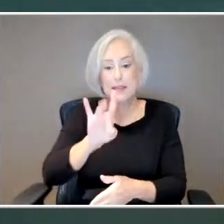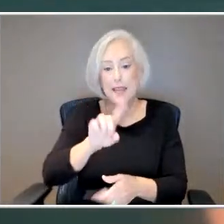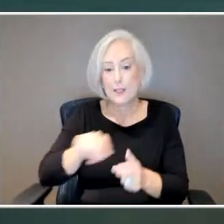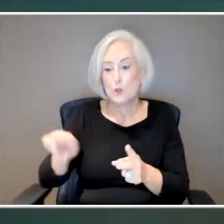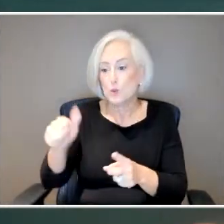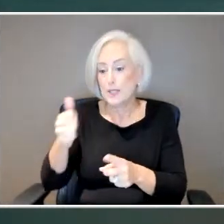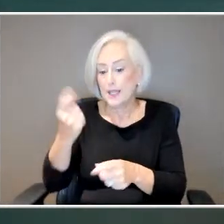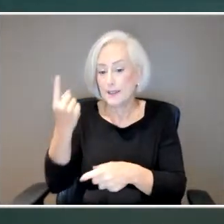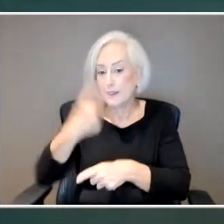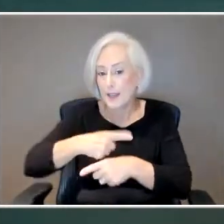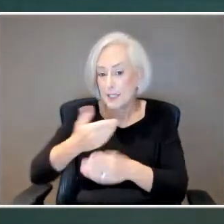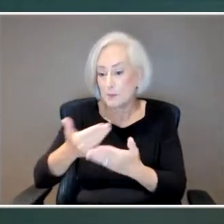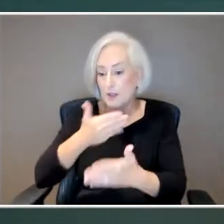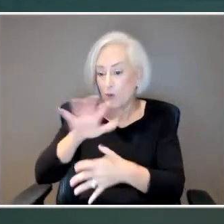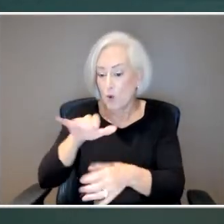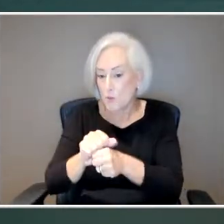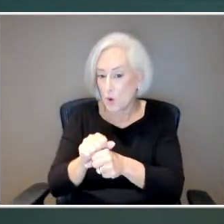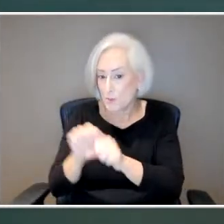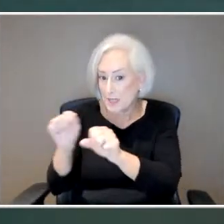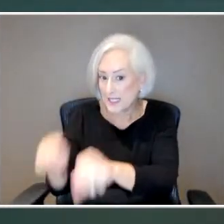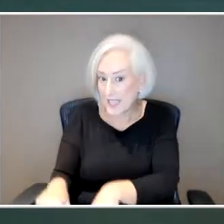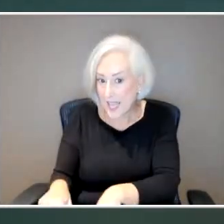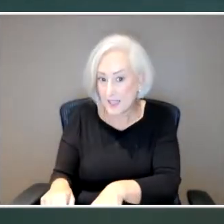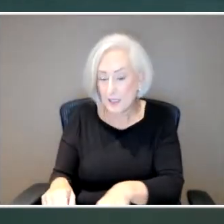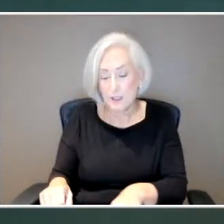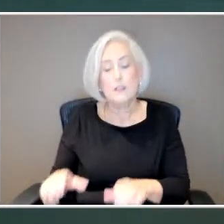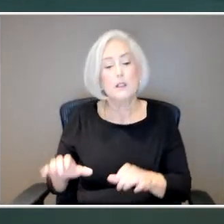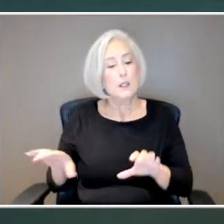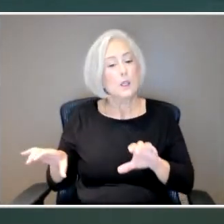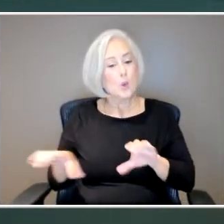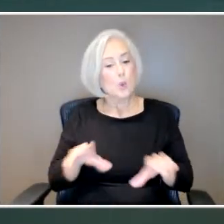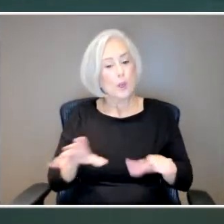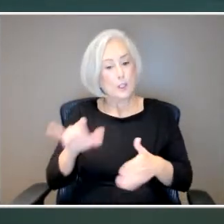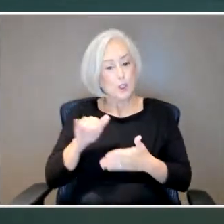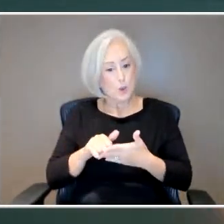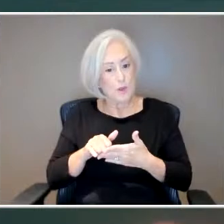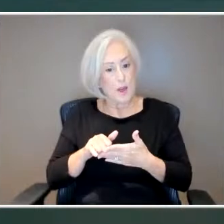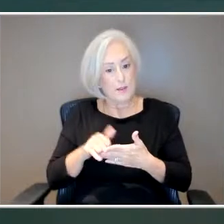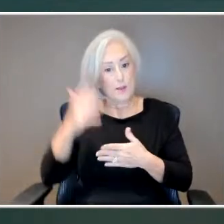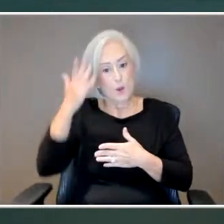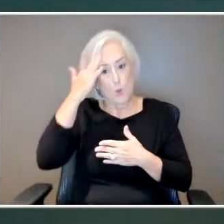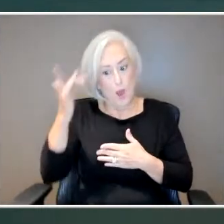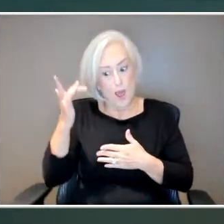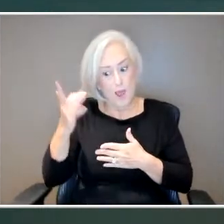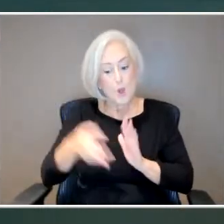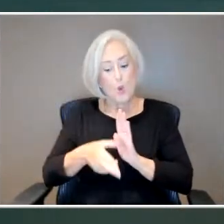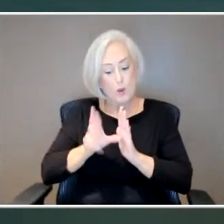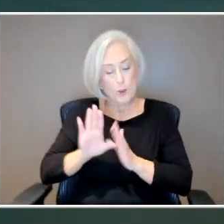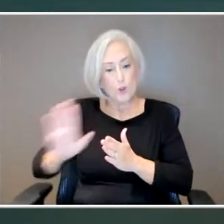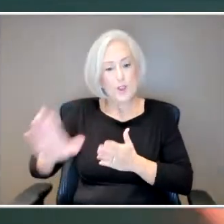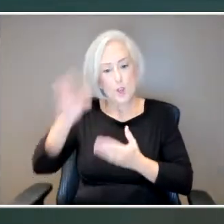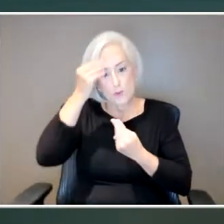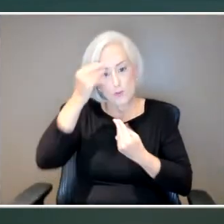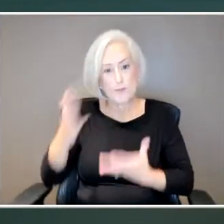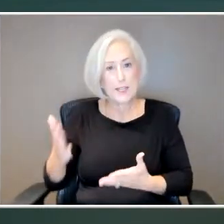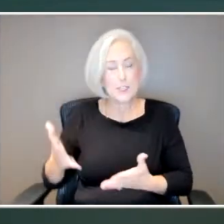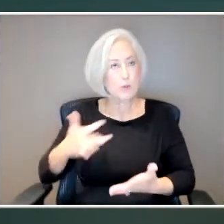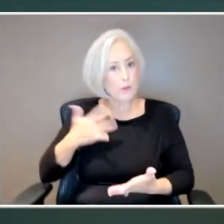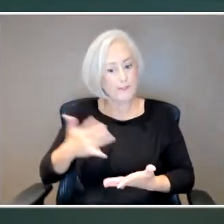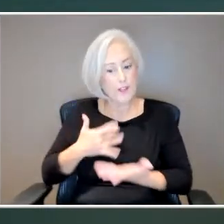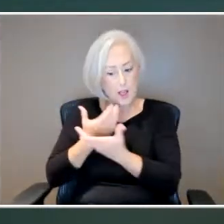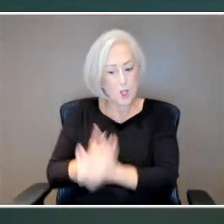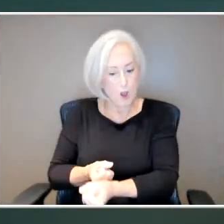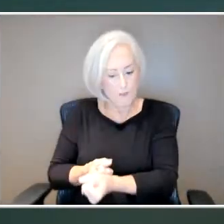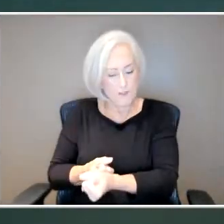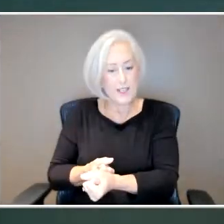we only do that understanding that we have reviewed the records and that we feel very confident that that's what's safe and